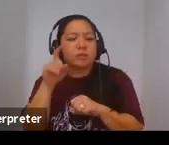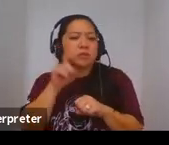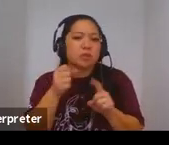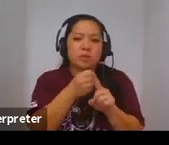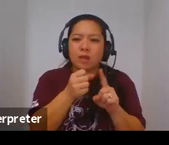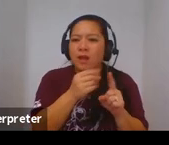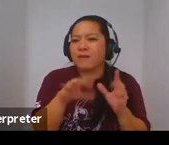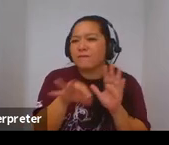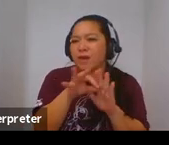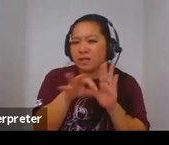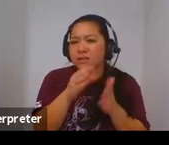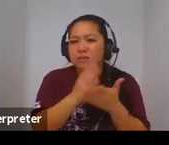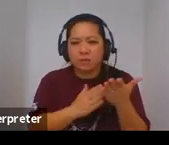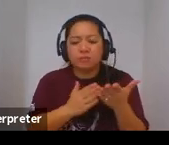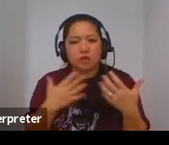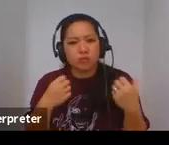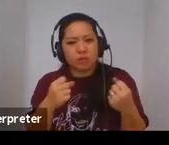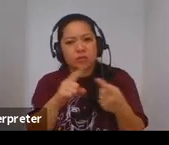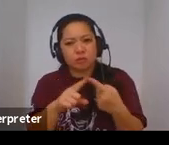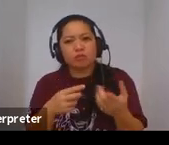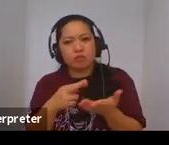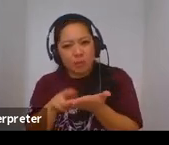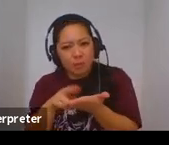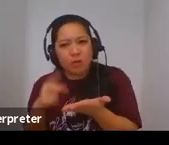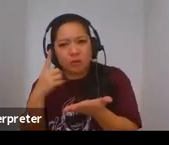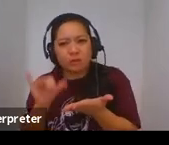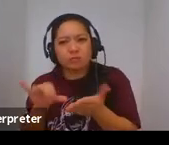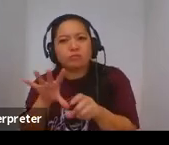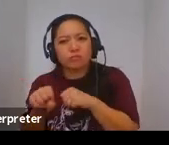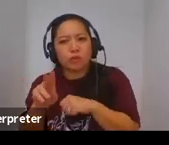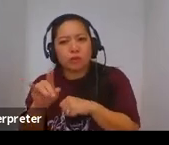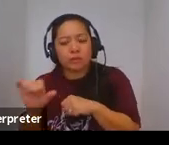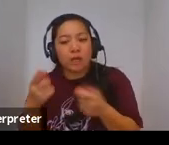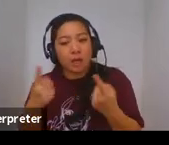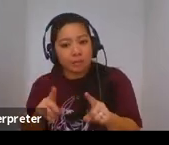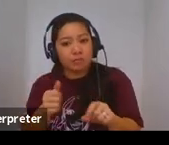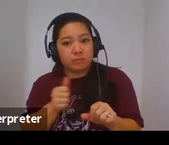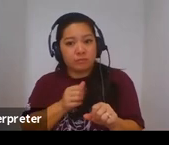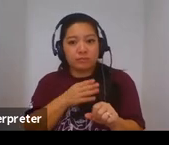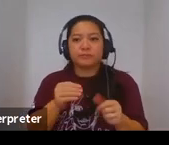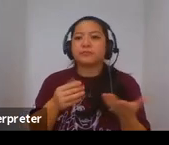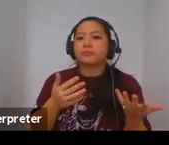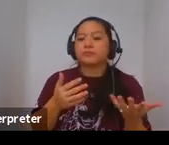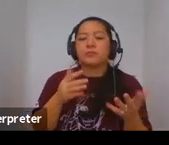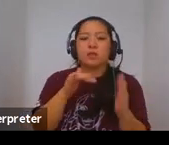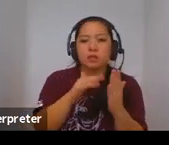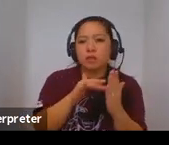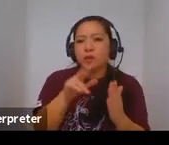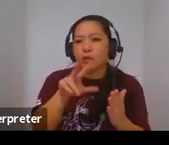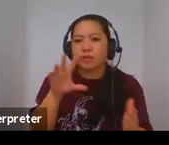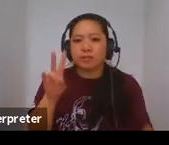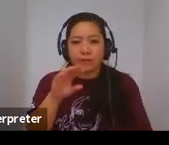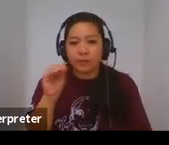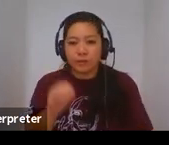to self-report it. Some of the key findings from this study was that,